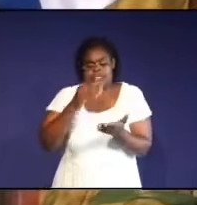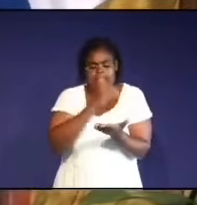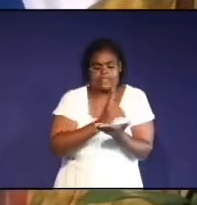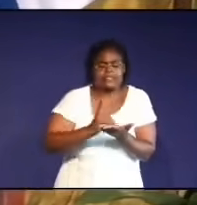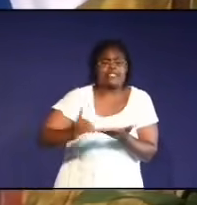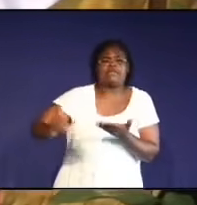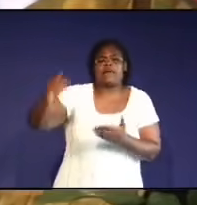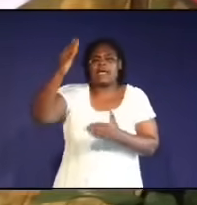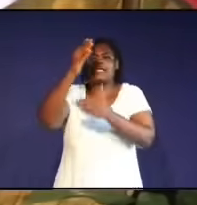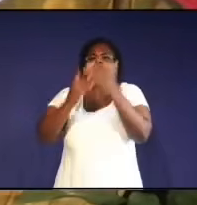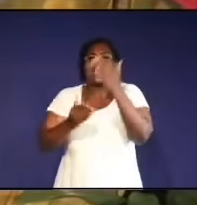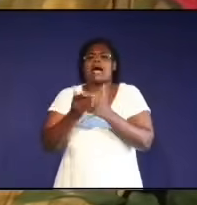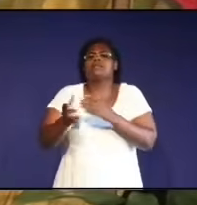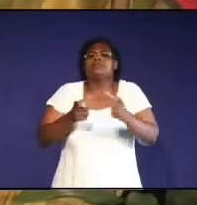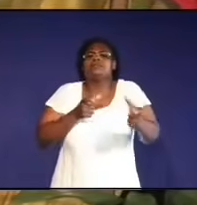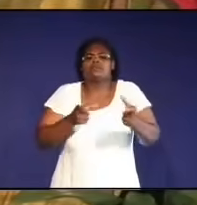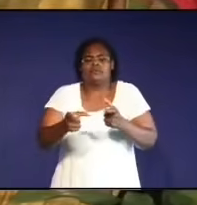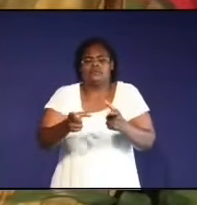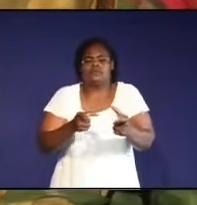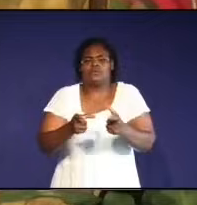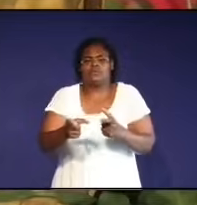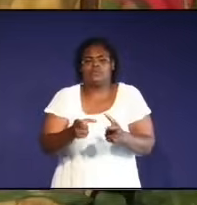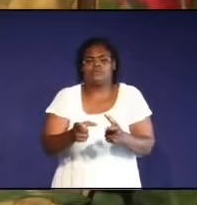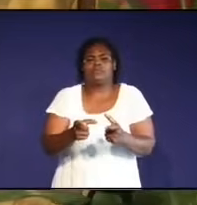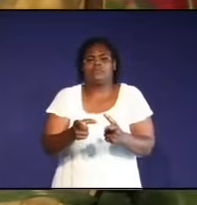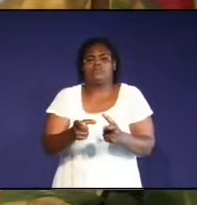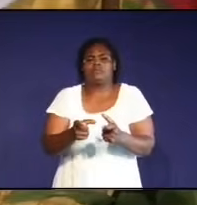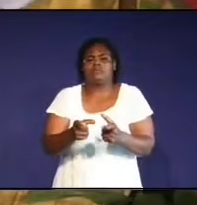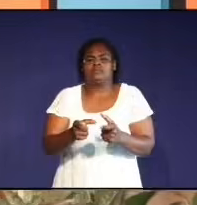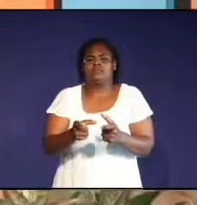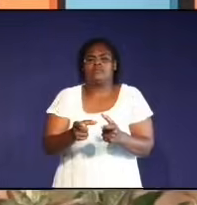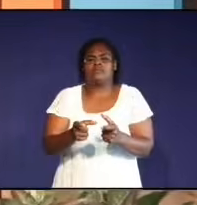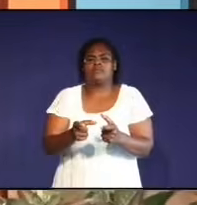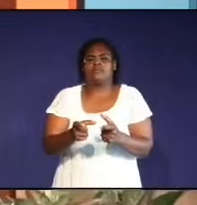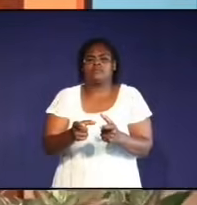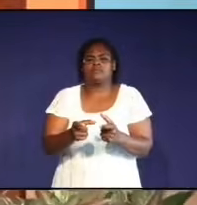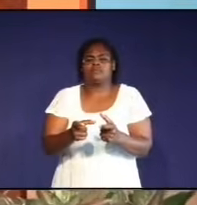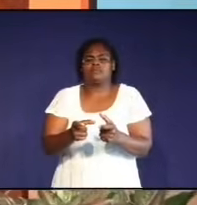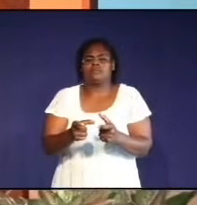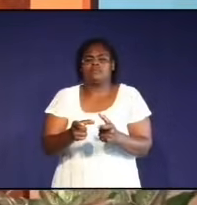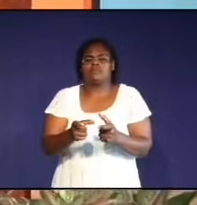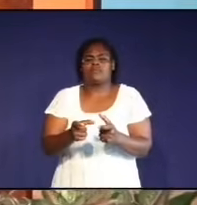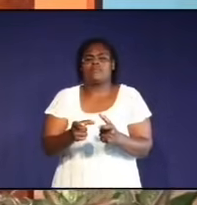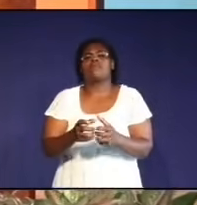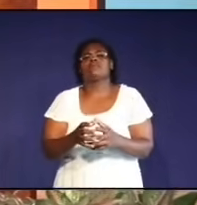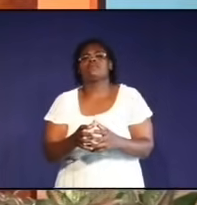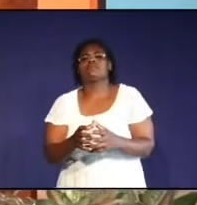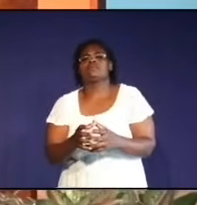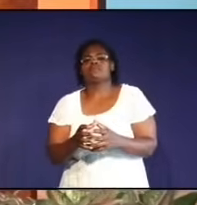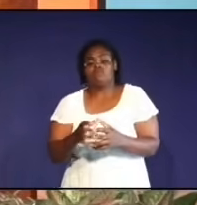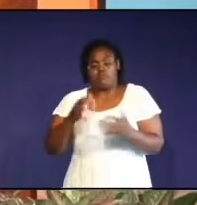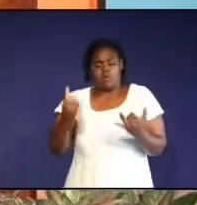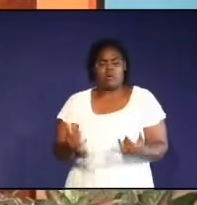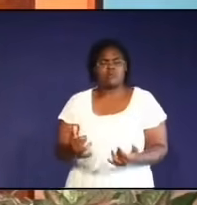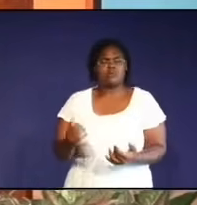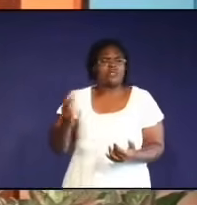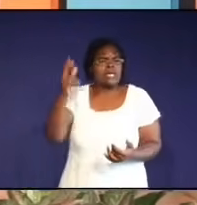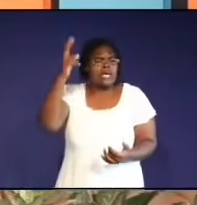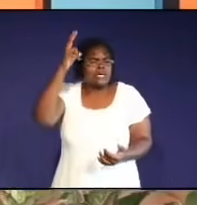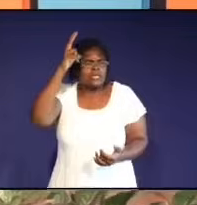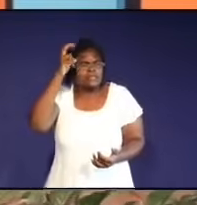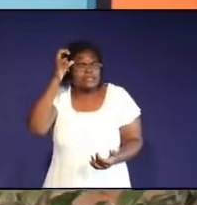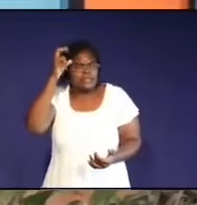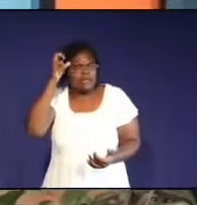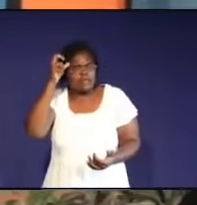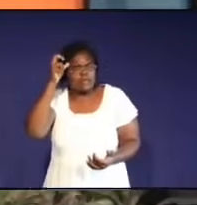on the wheel. Left to himself, the devil would have killed